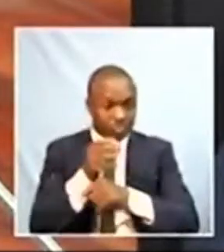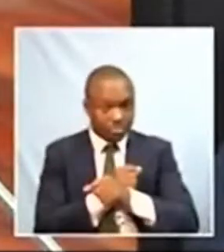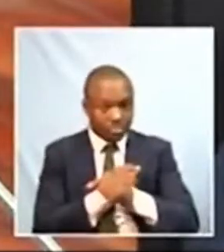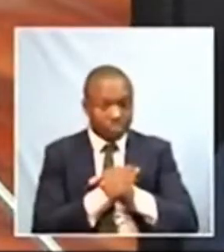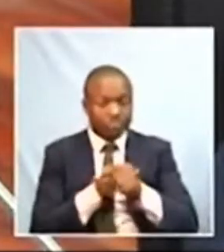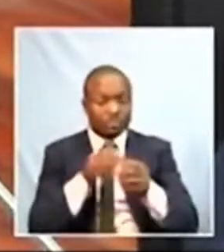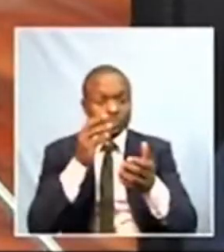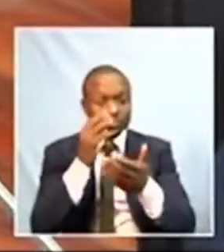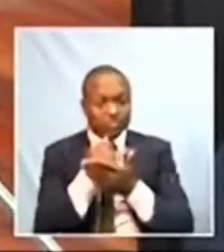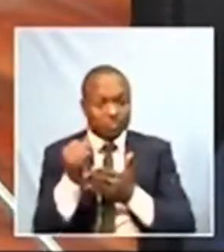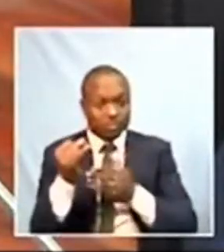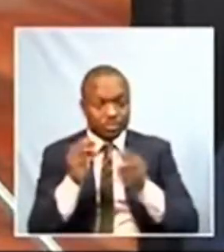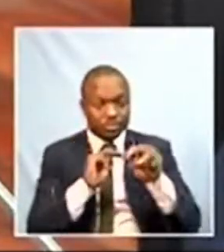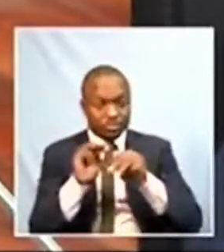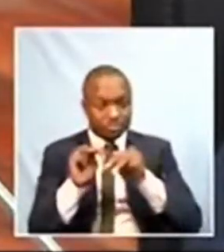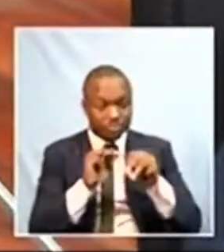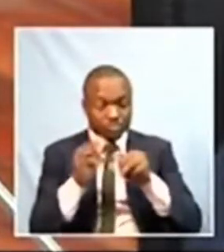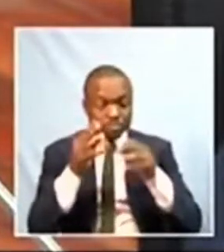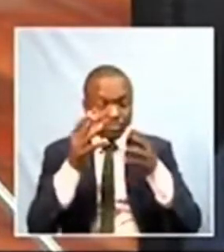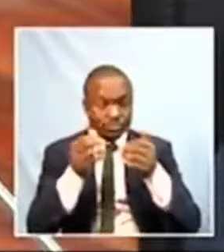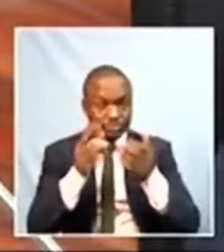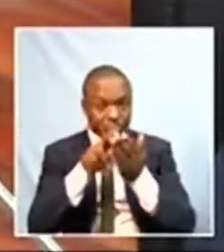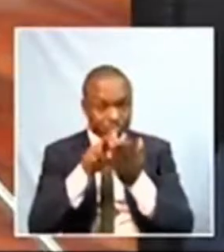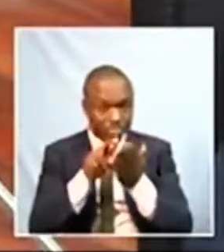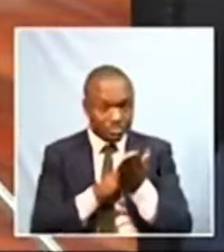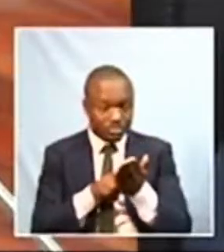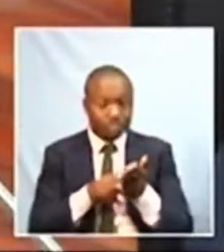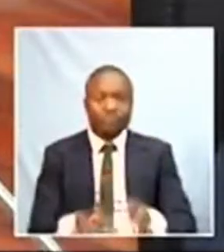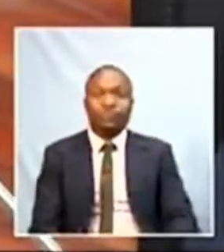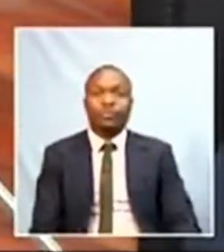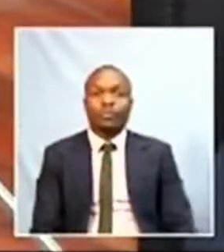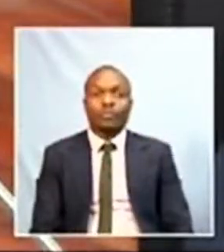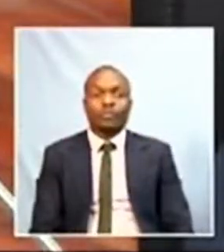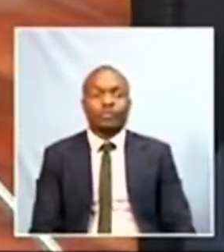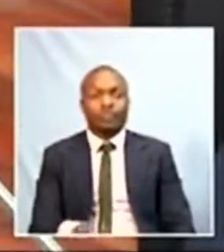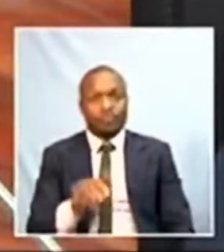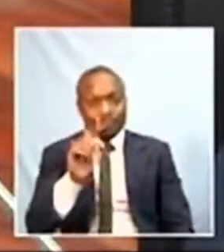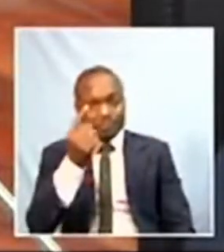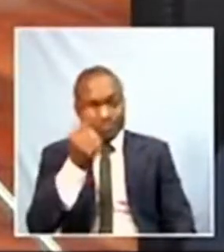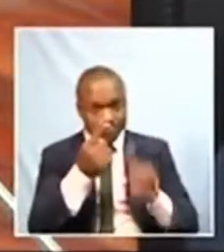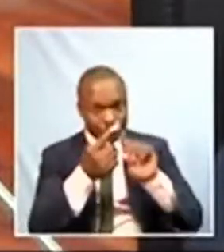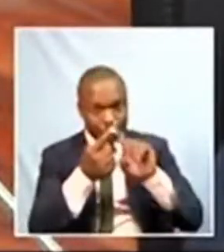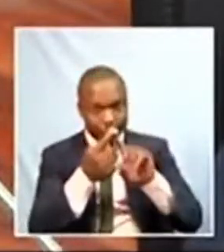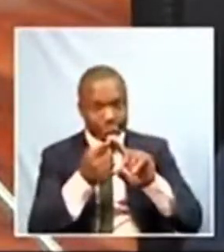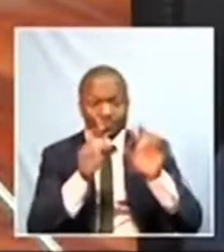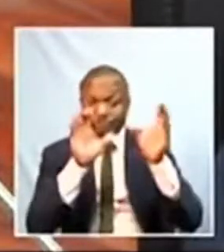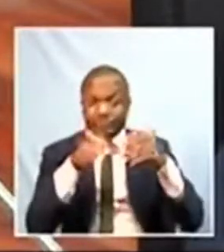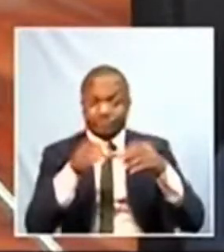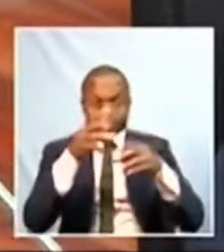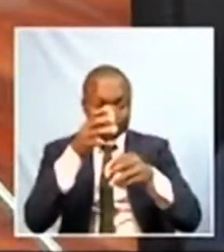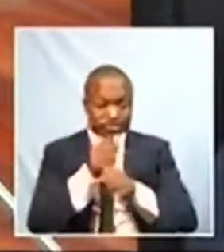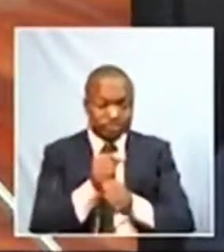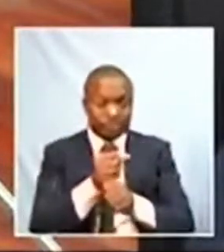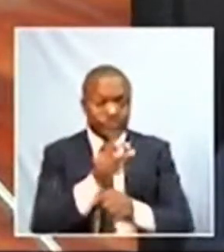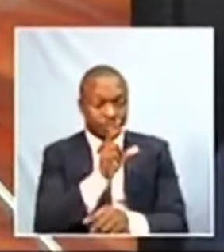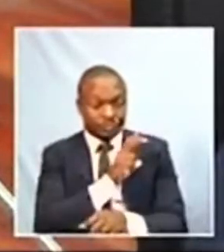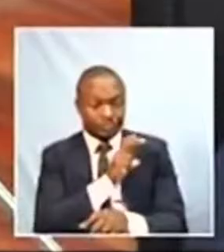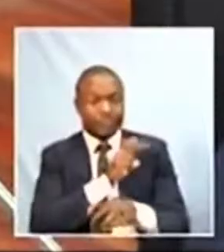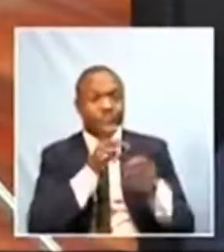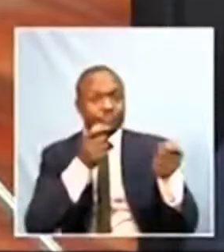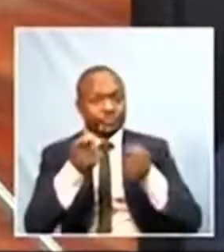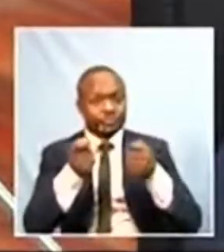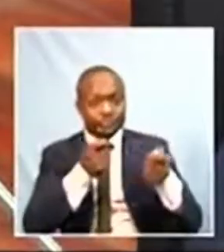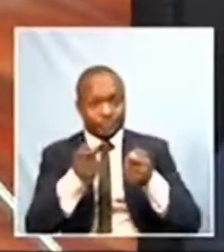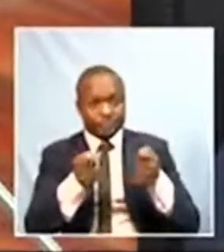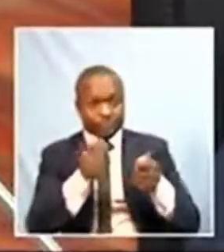On the matter, Chair, management wishes to report that firstly, the council received the police motor vehicle and